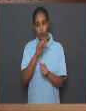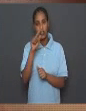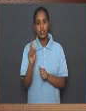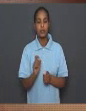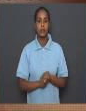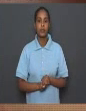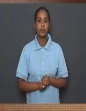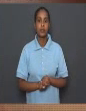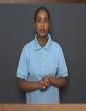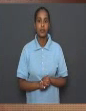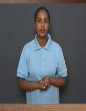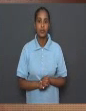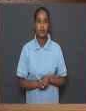questions.